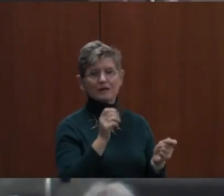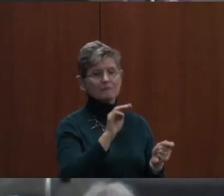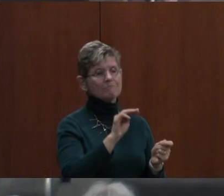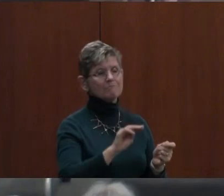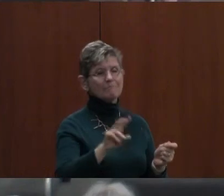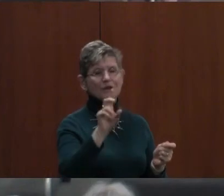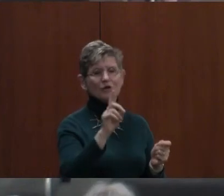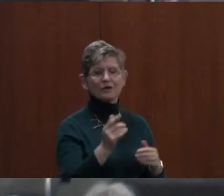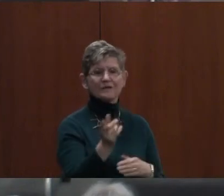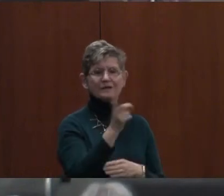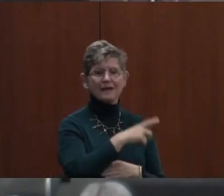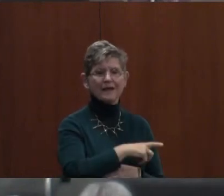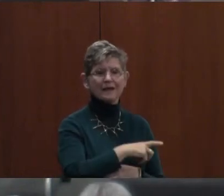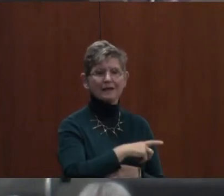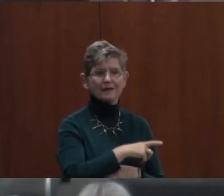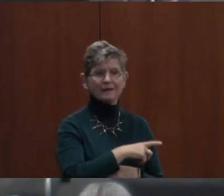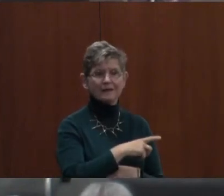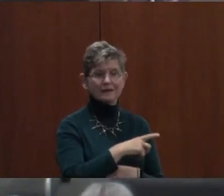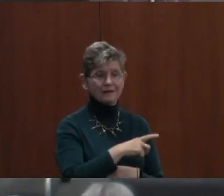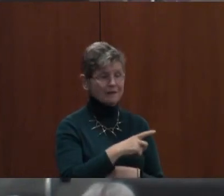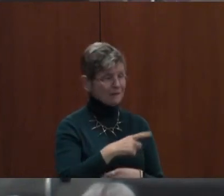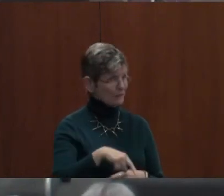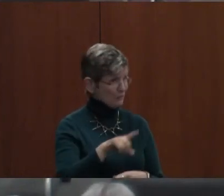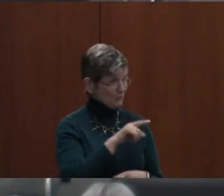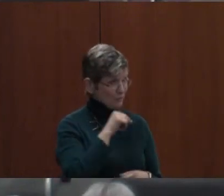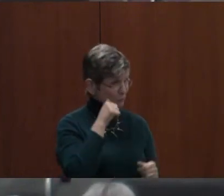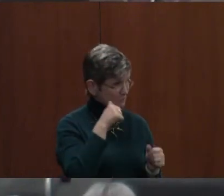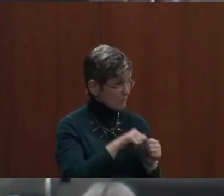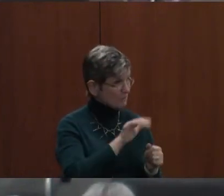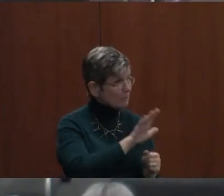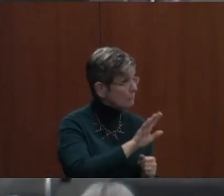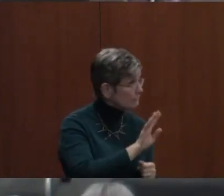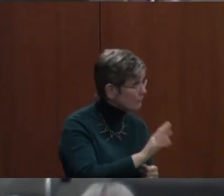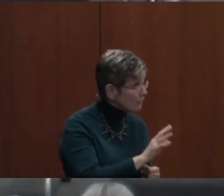Maryland Day. And for those of you who don't remember your fourth grade